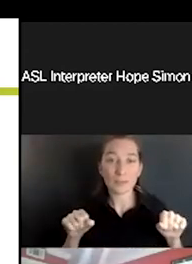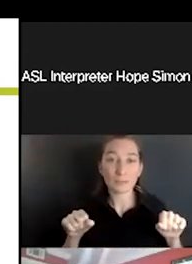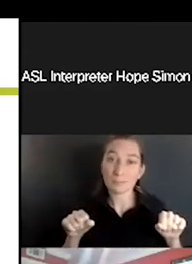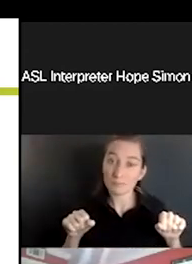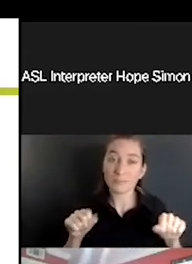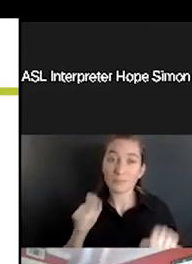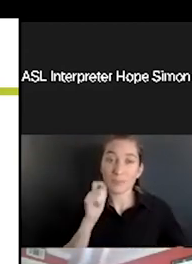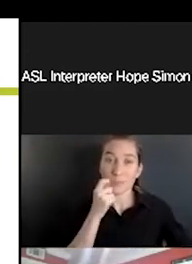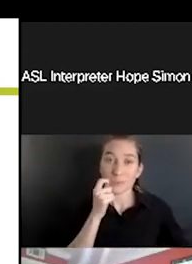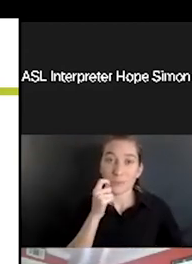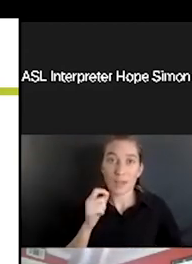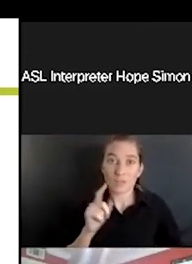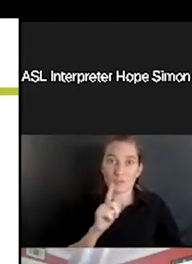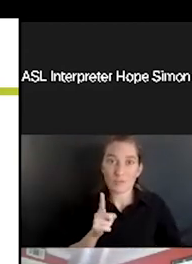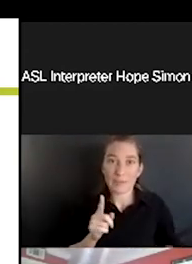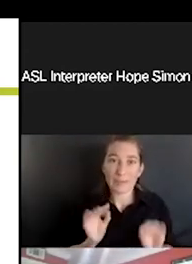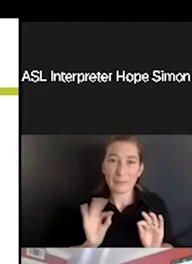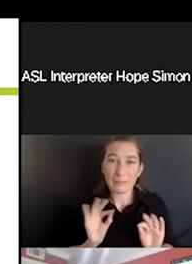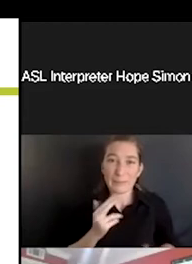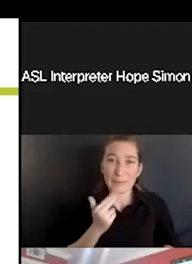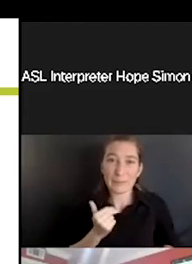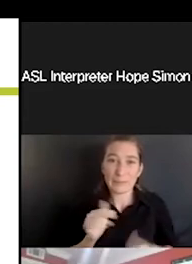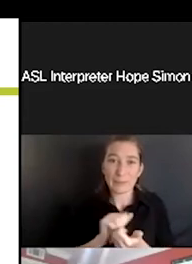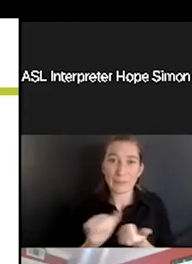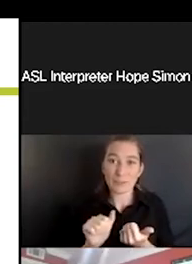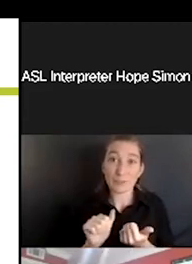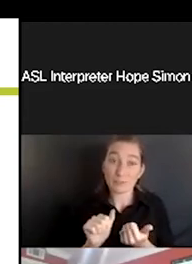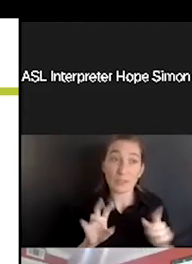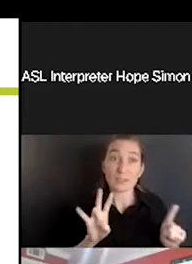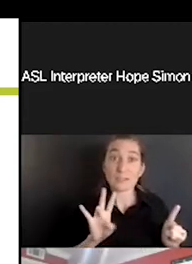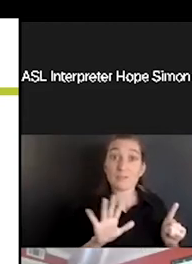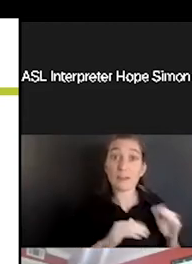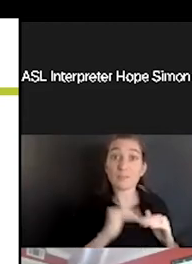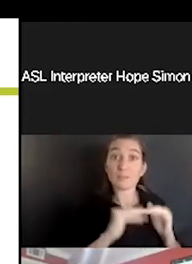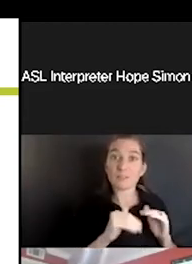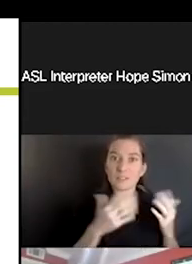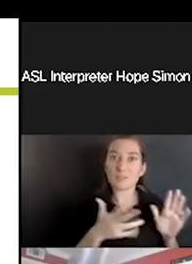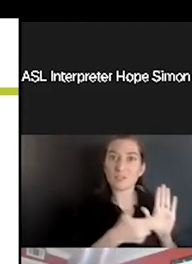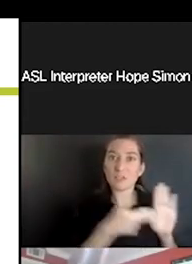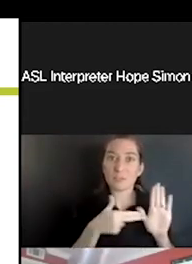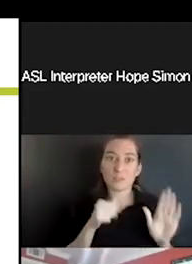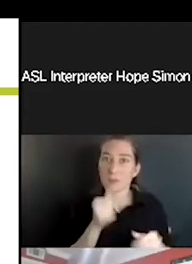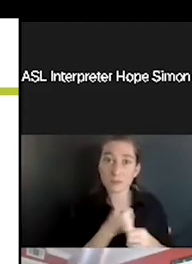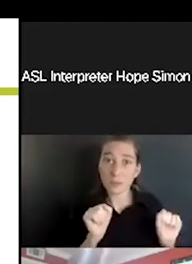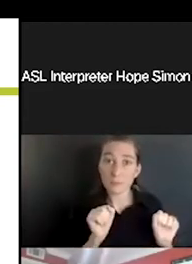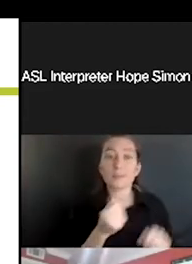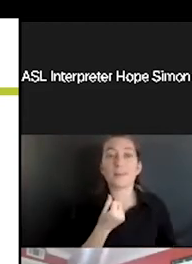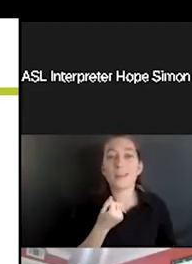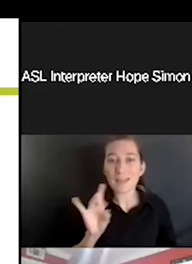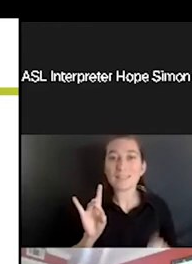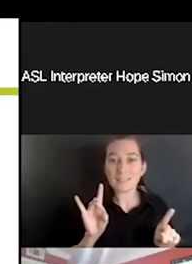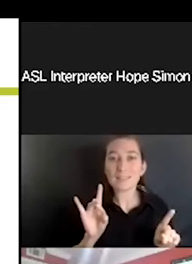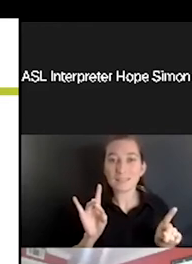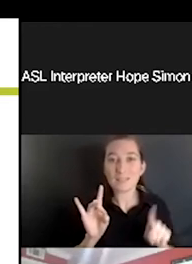was actually fairly minor. Whereas 75 buildings that were called unsafe, 18 of those were damaged. Now, you know,